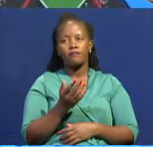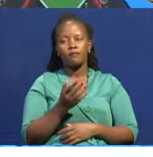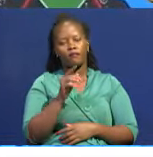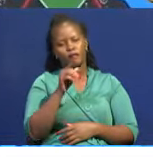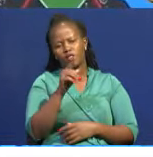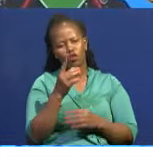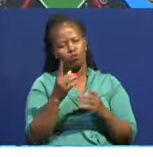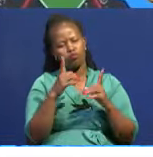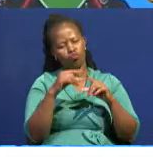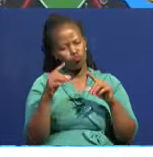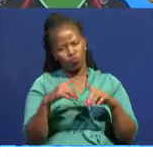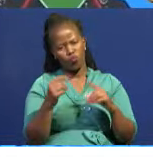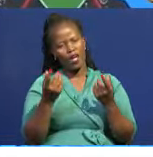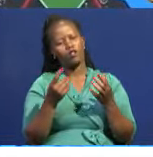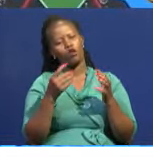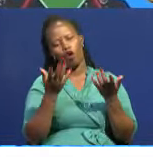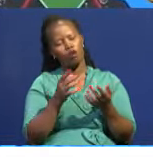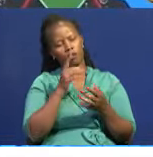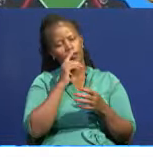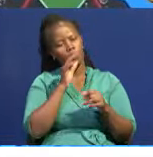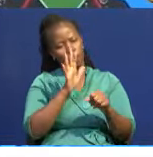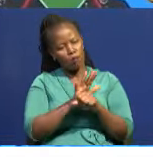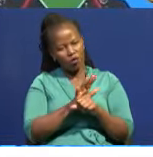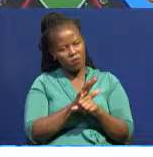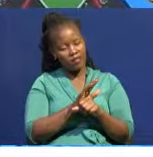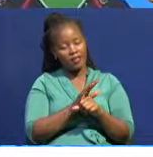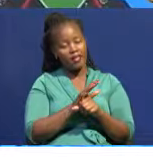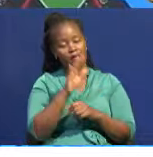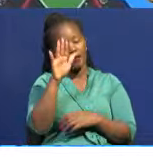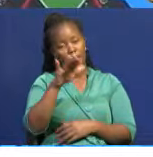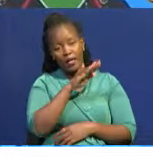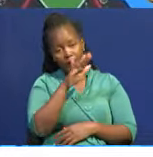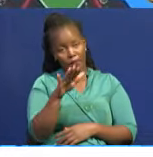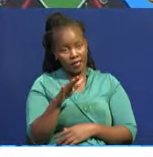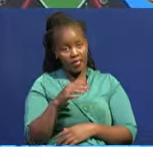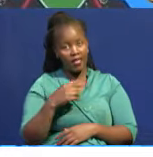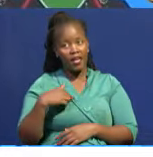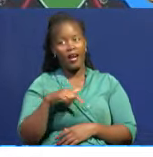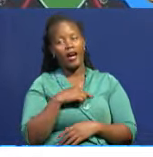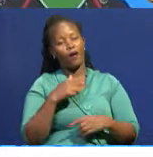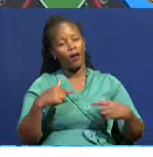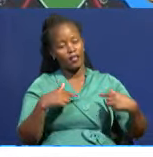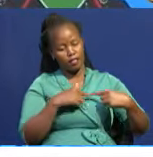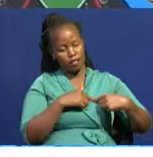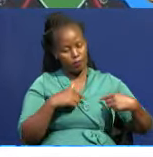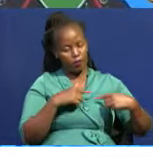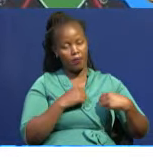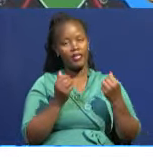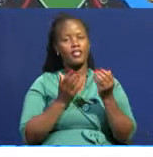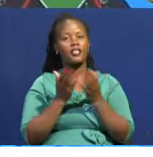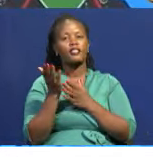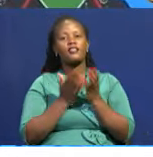tell me or assure this House that our diplomatic service